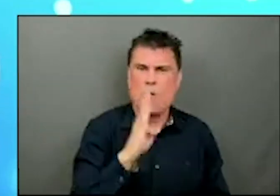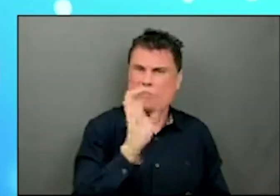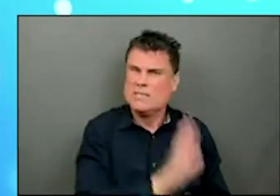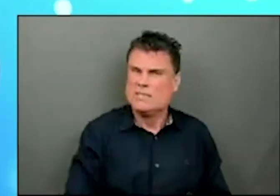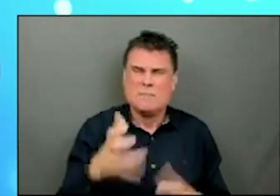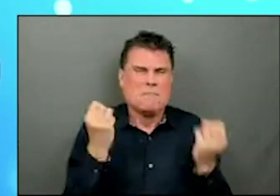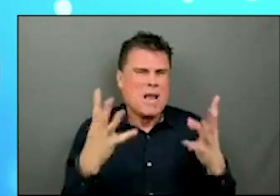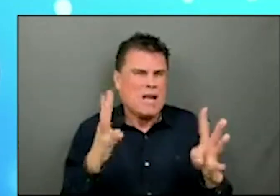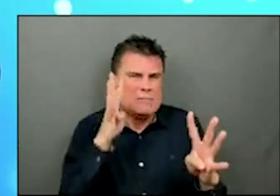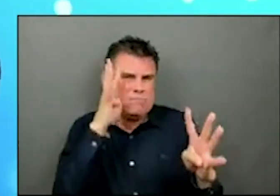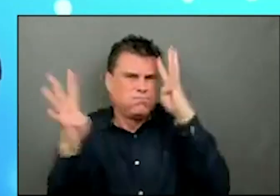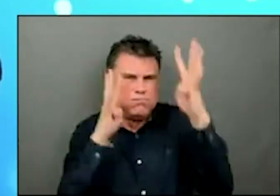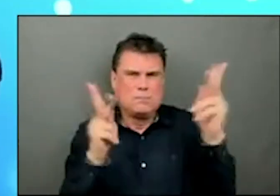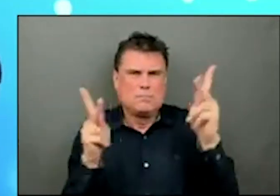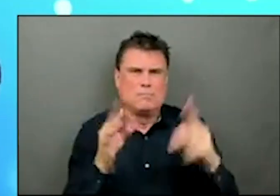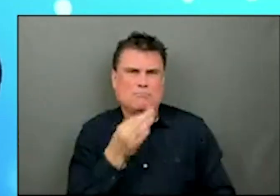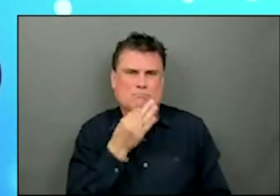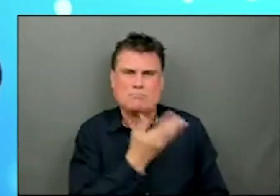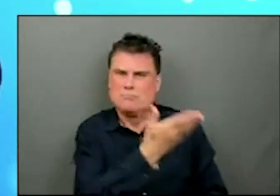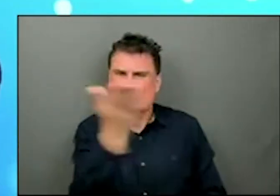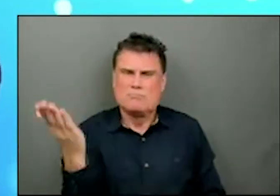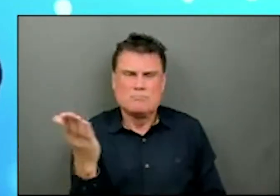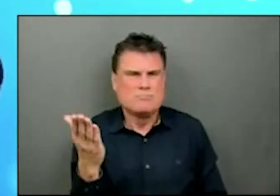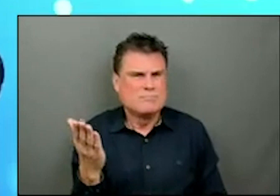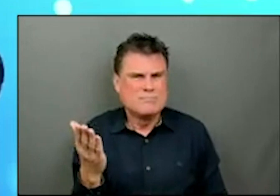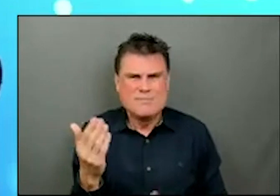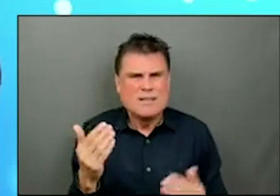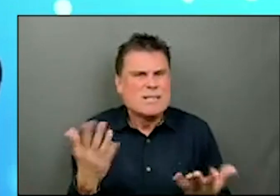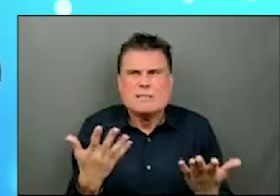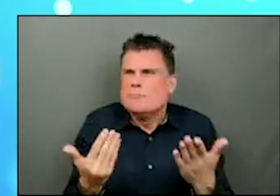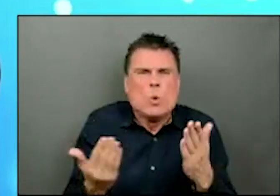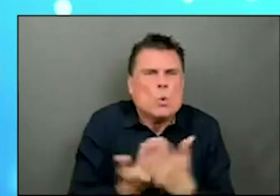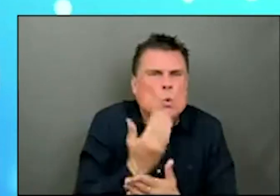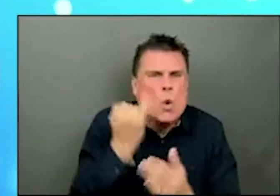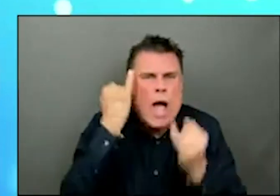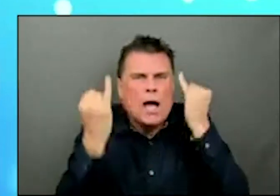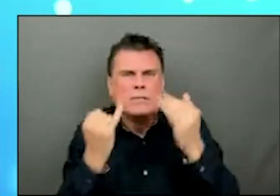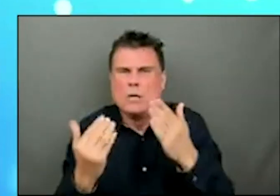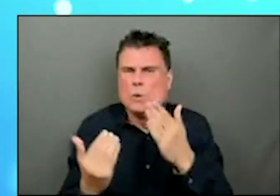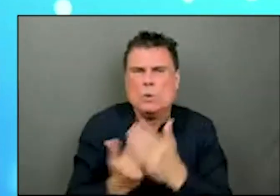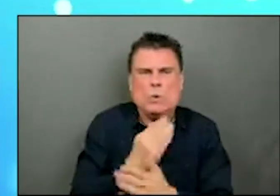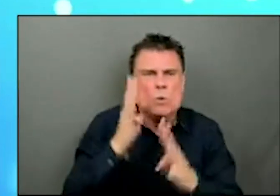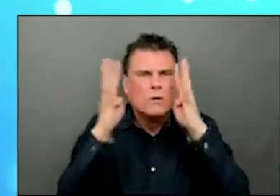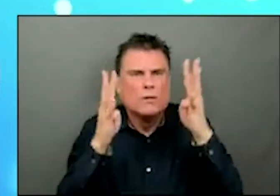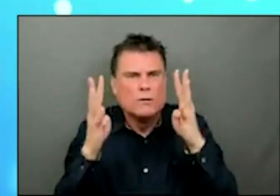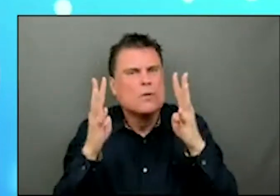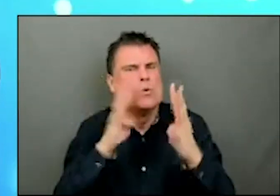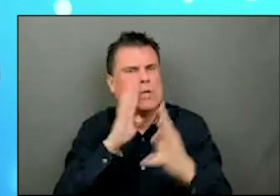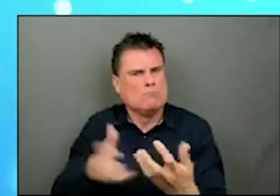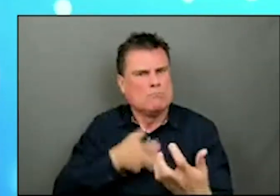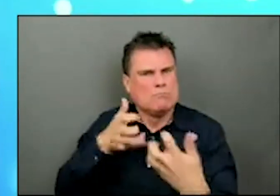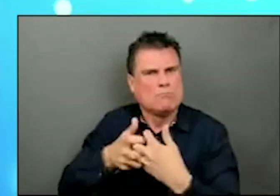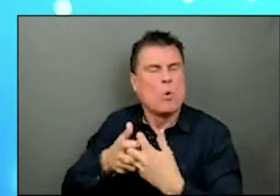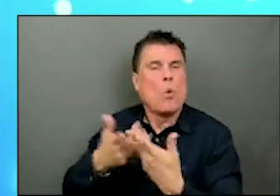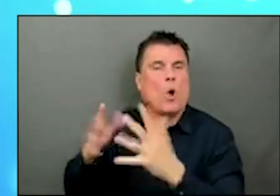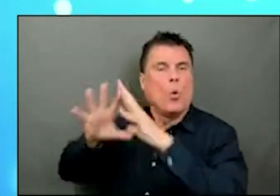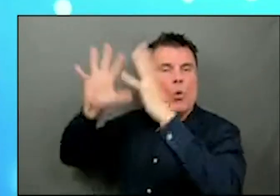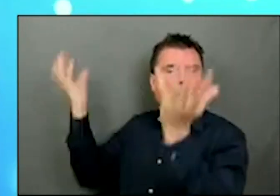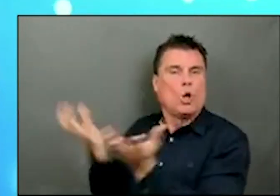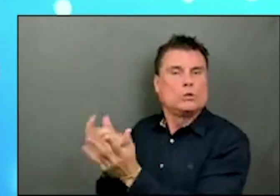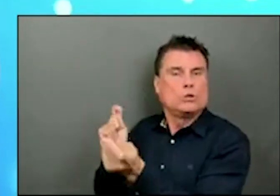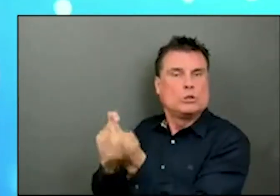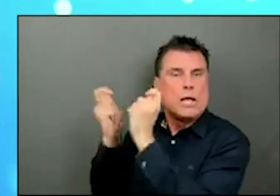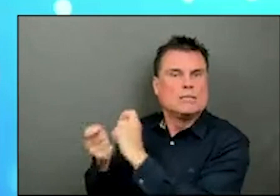relentlessly developing novel, globally relevant, and impactful game-changing solutions, products, and